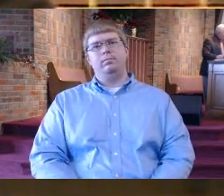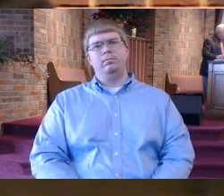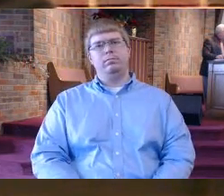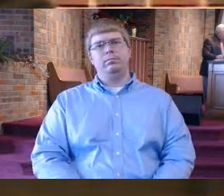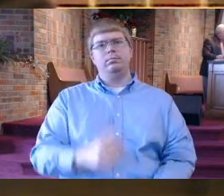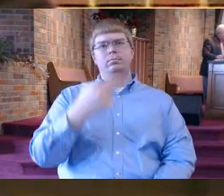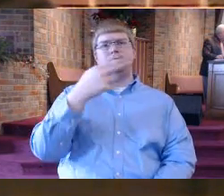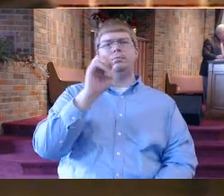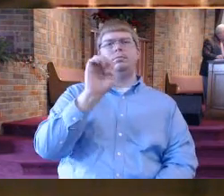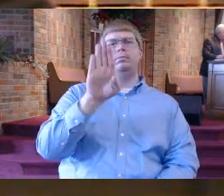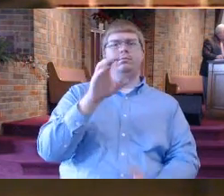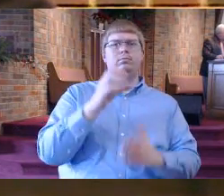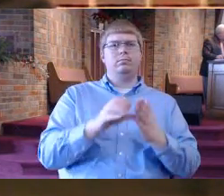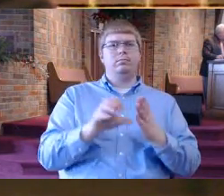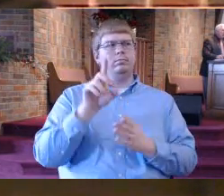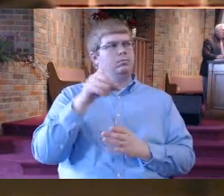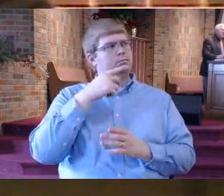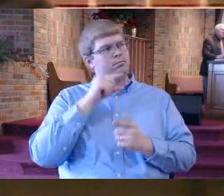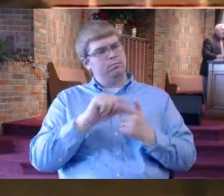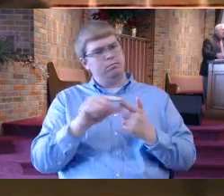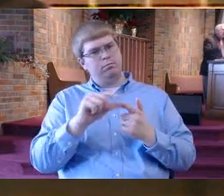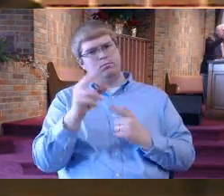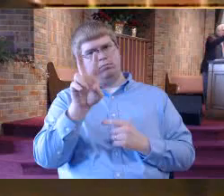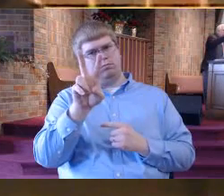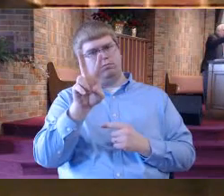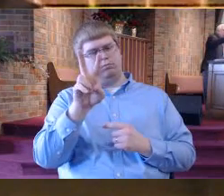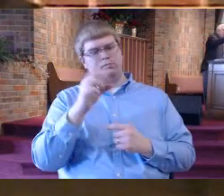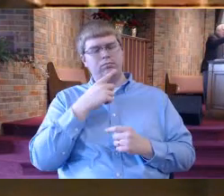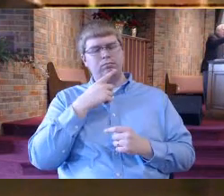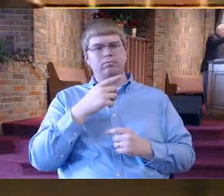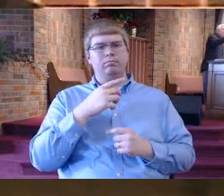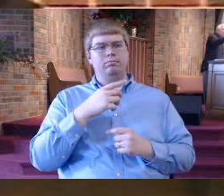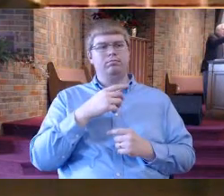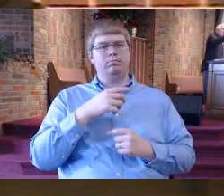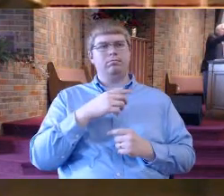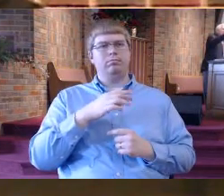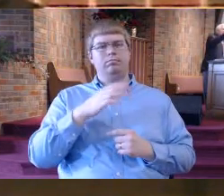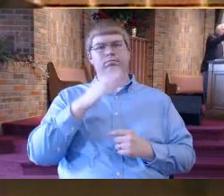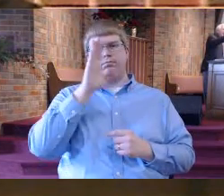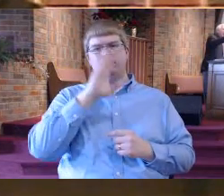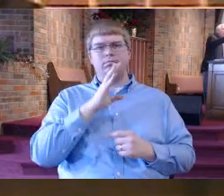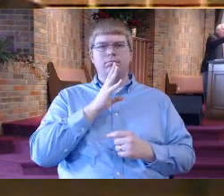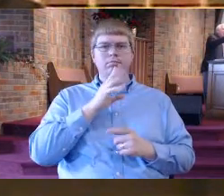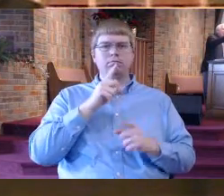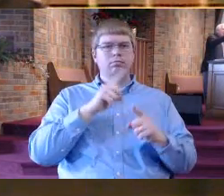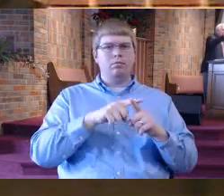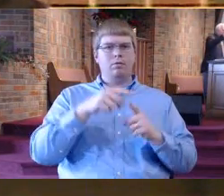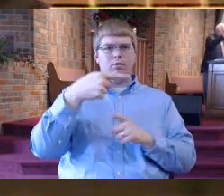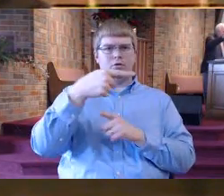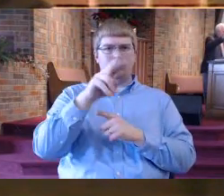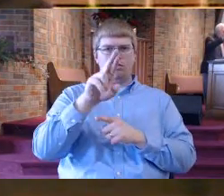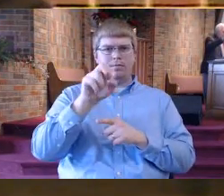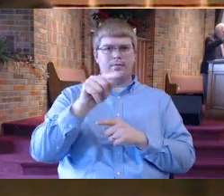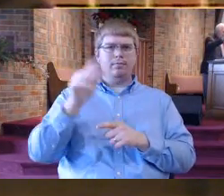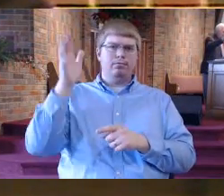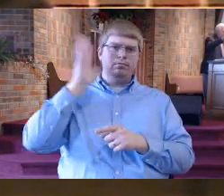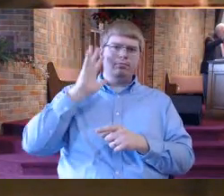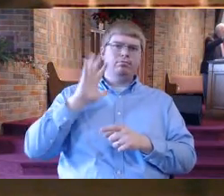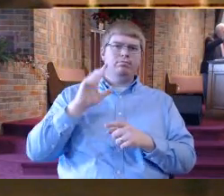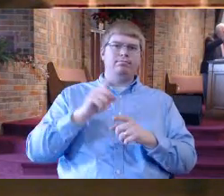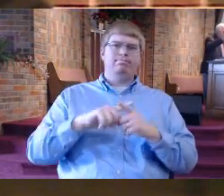Hebrews chapter 1, first two verses. He spoke through the prophets of old, but now he speaks to